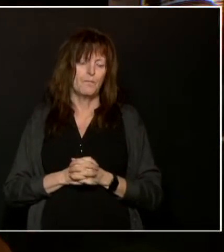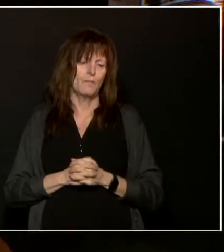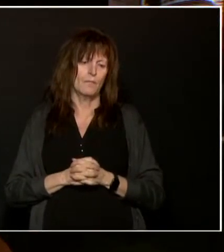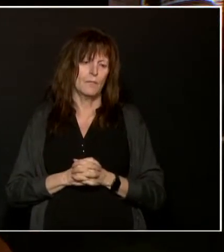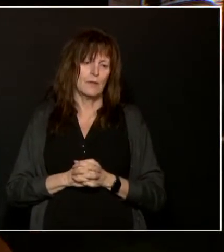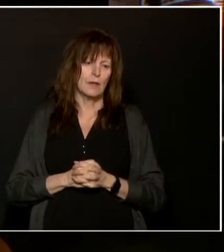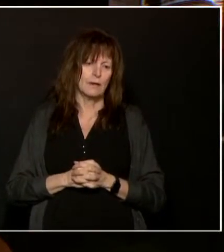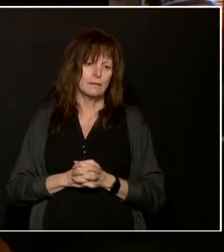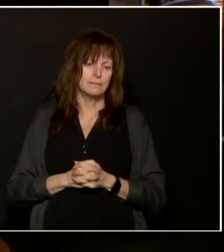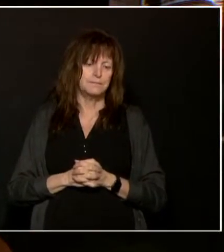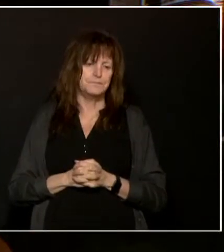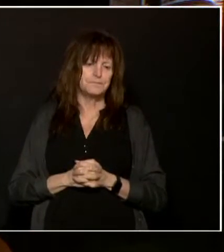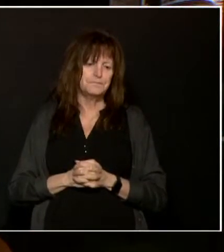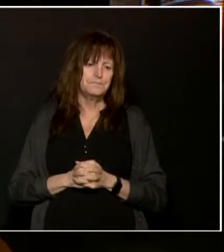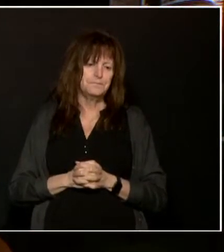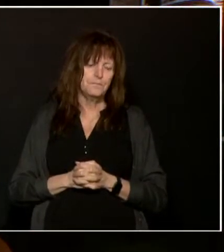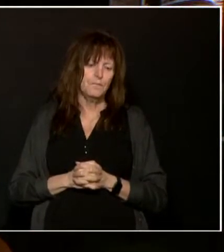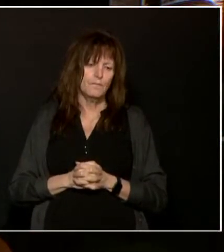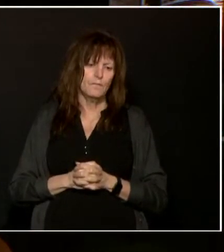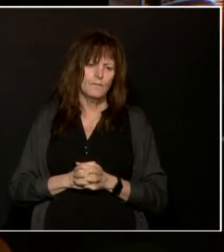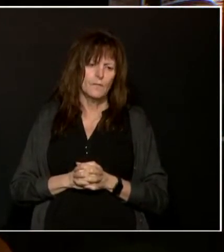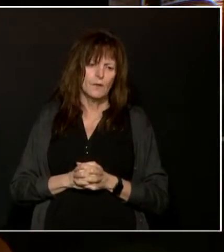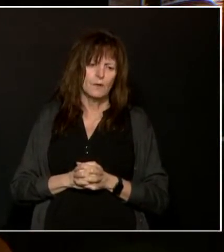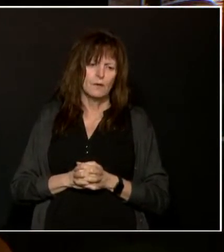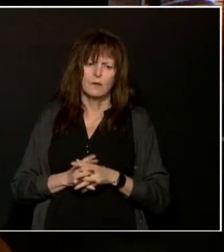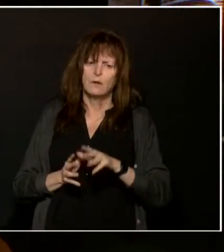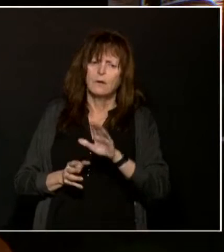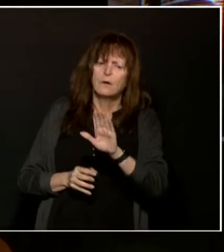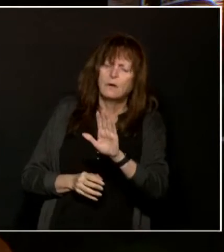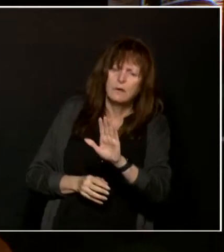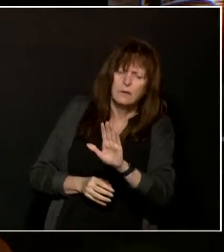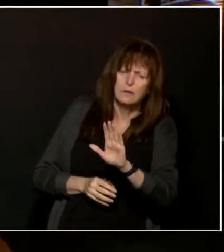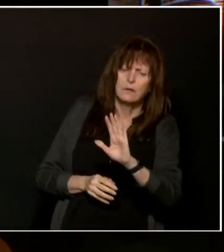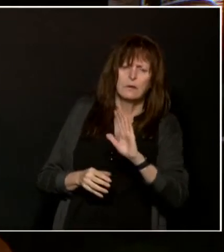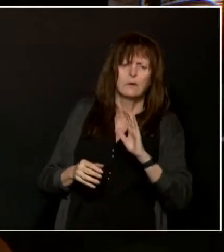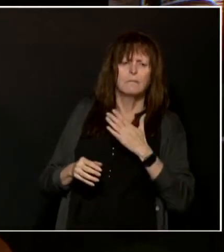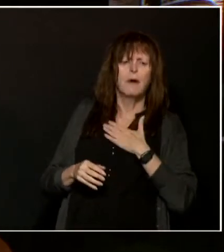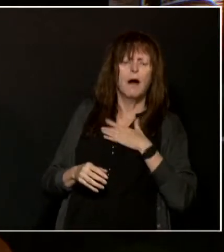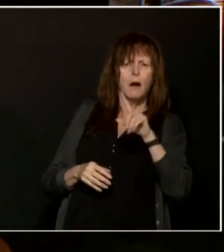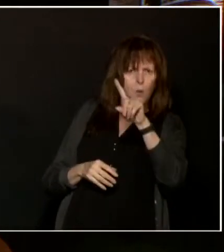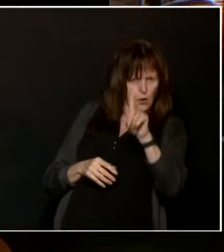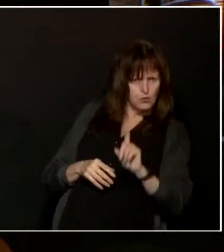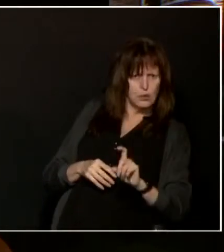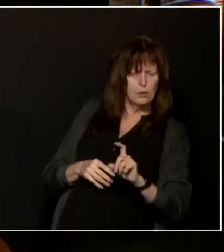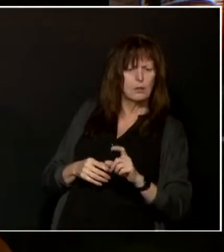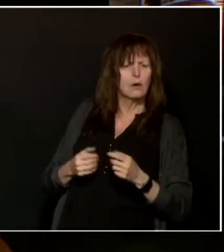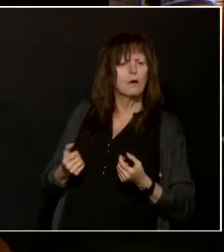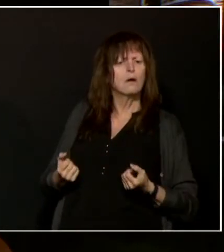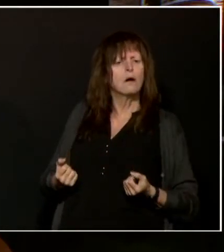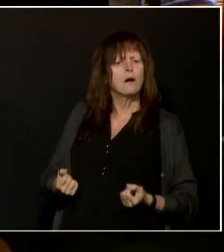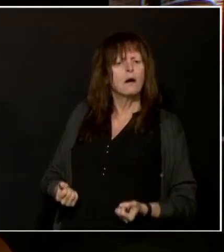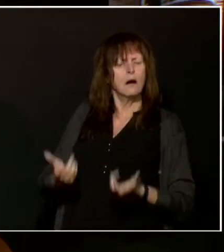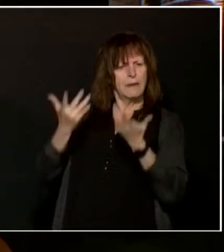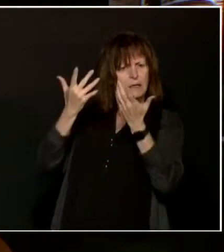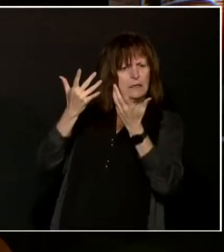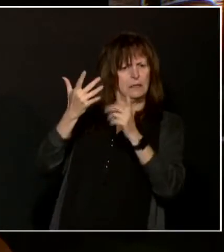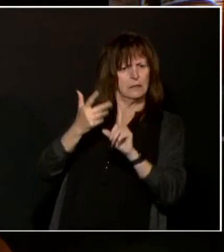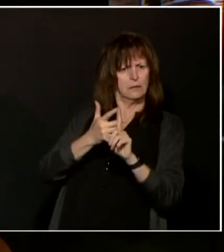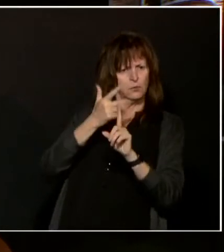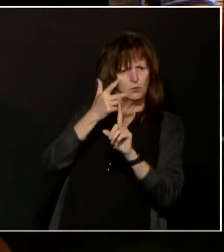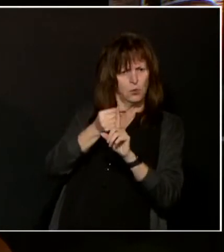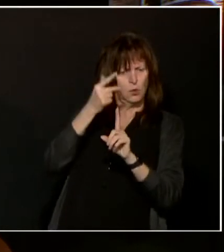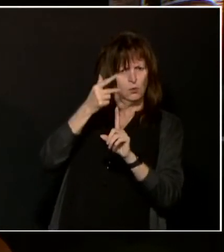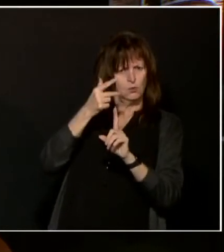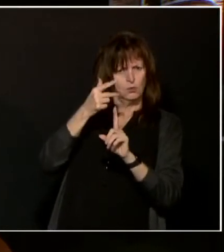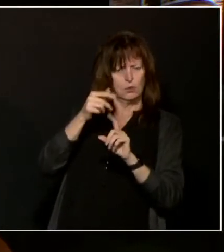So, I mean, the question I asked was, do you know how many doses are potentially going to go to waste?